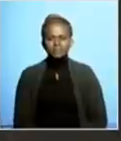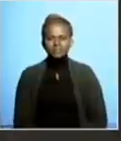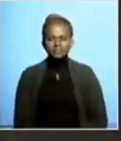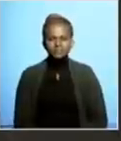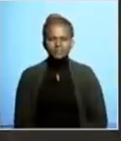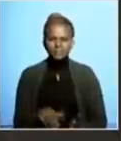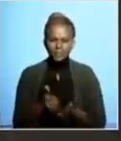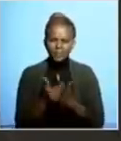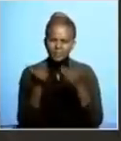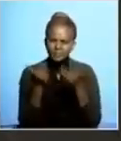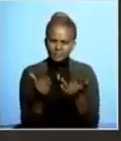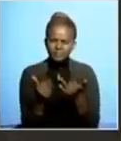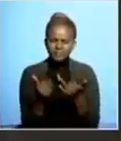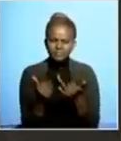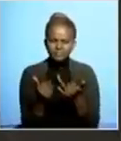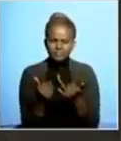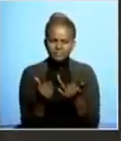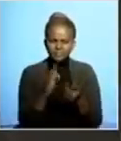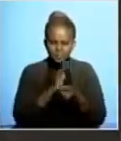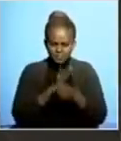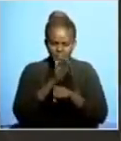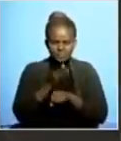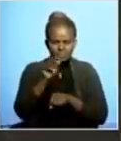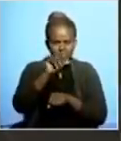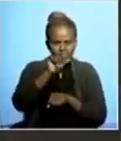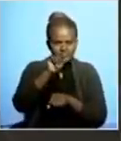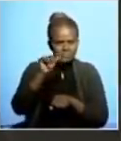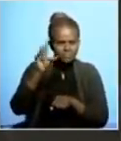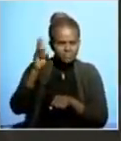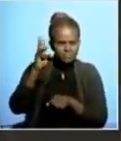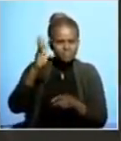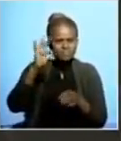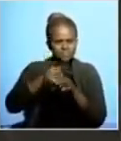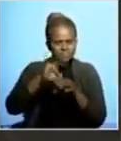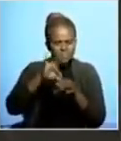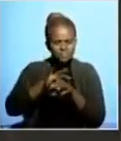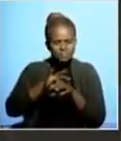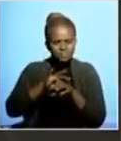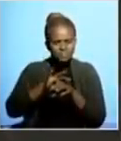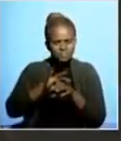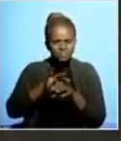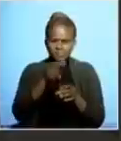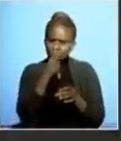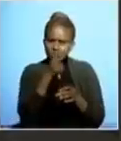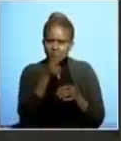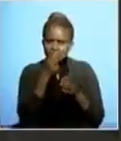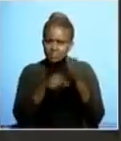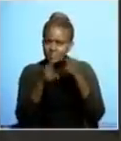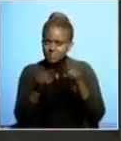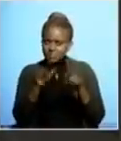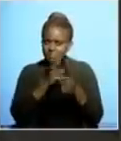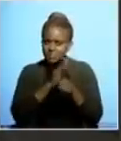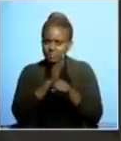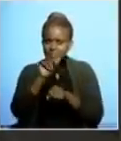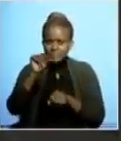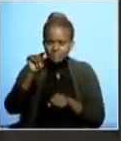How is it that after 2016 elections, watch the curve, from